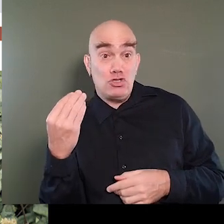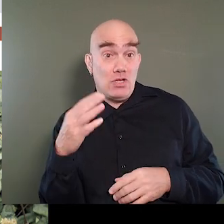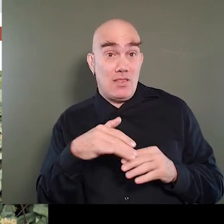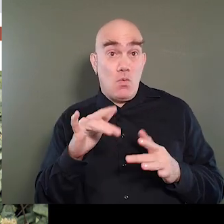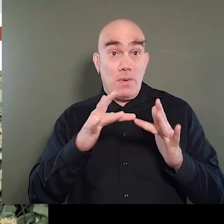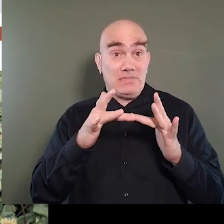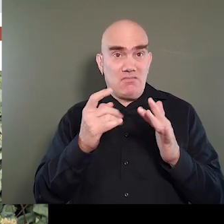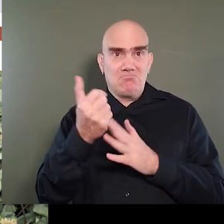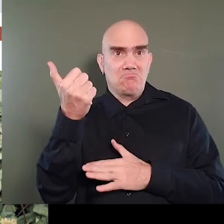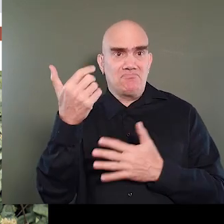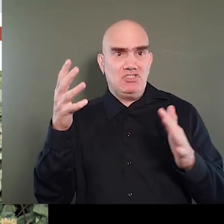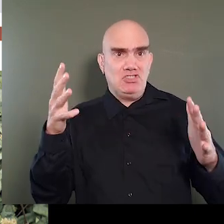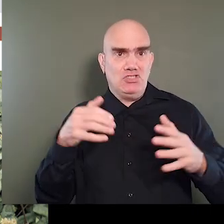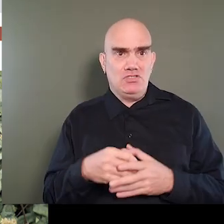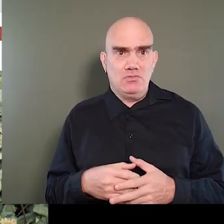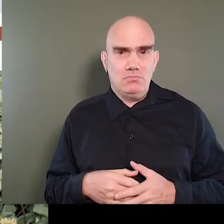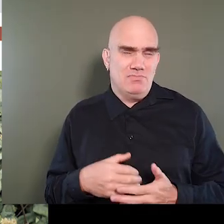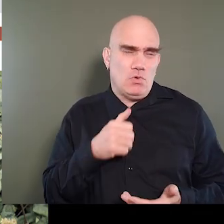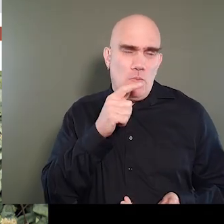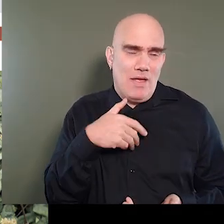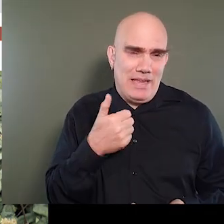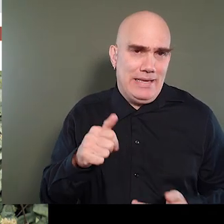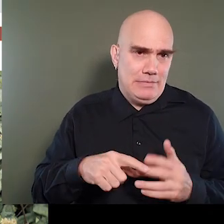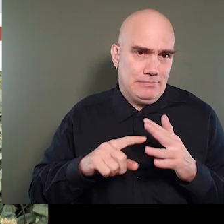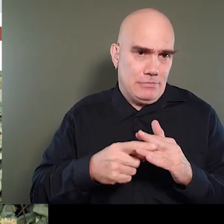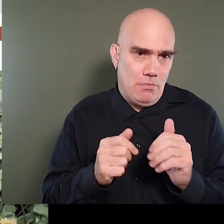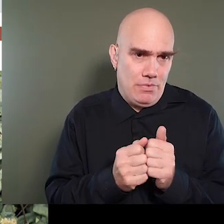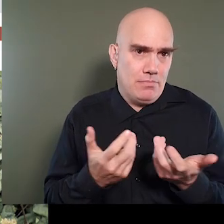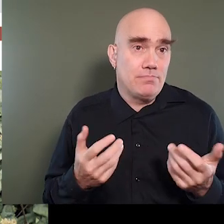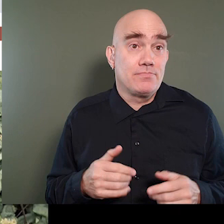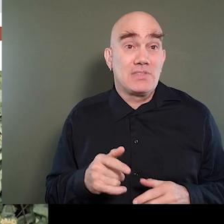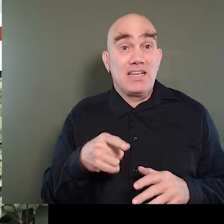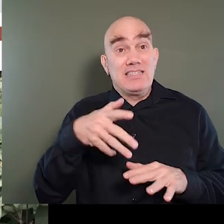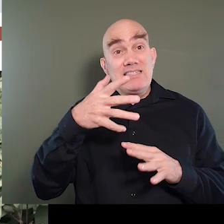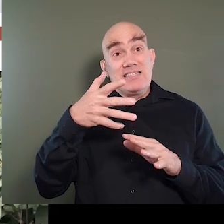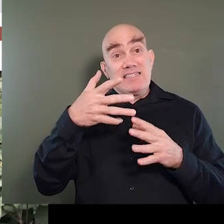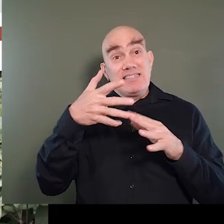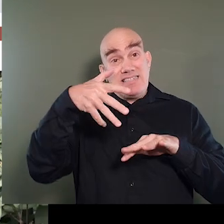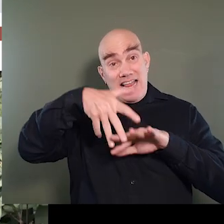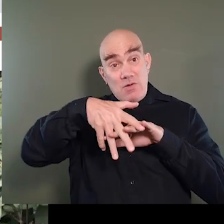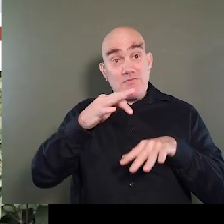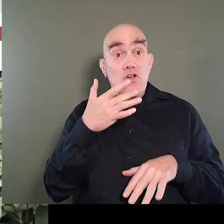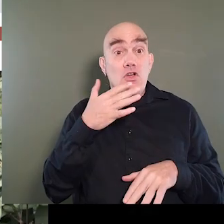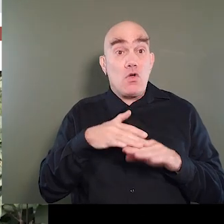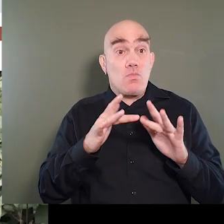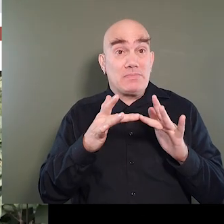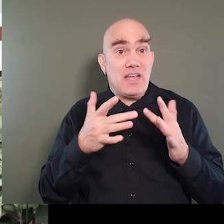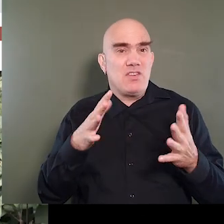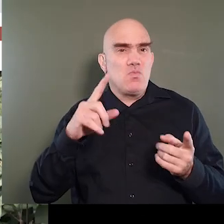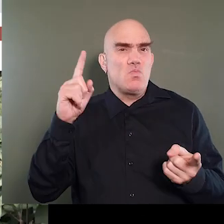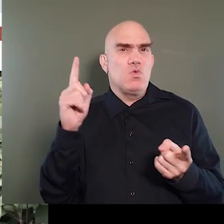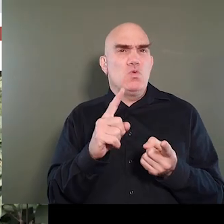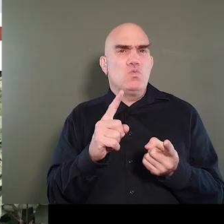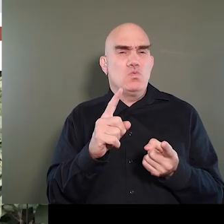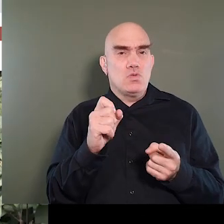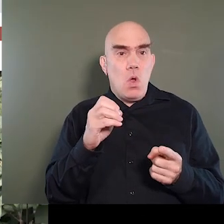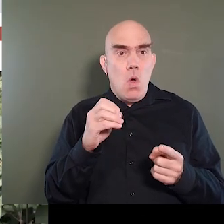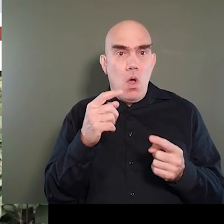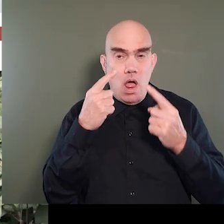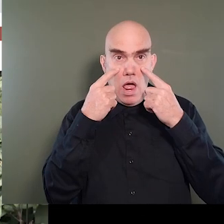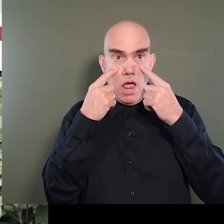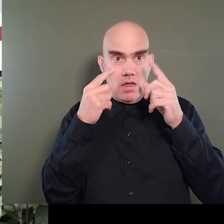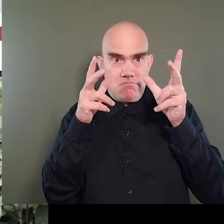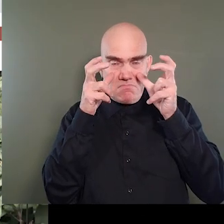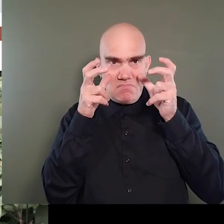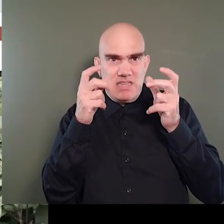website would have been taken away, though we don't really have any to begin with. The saturation of the colors on the website and their brightness has been reduced, so the website is a little easier